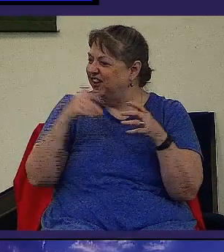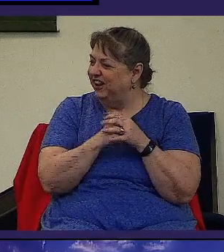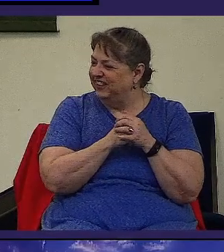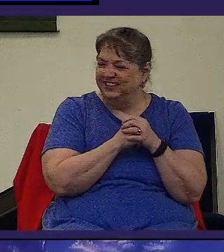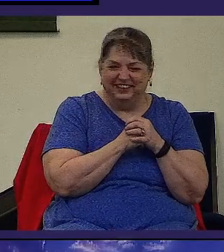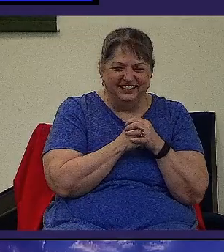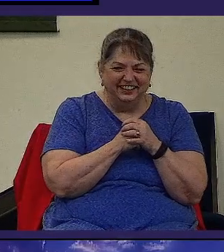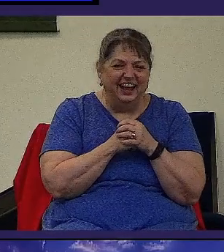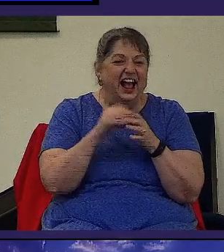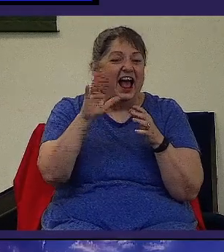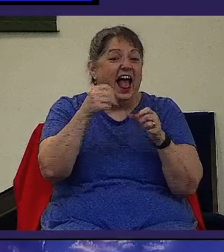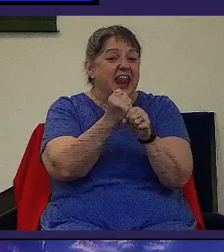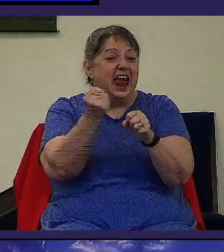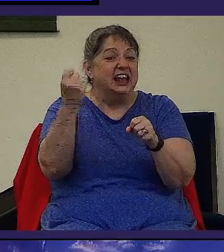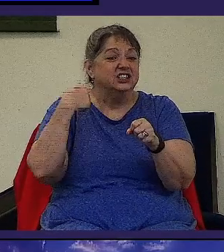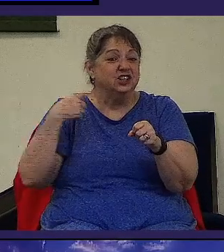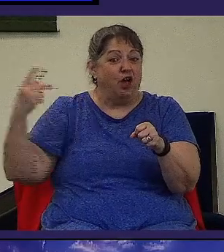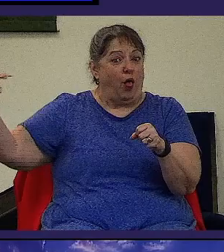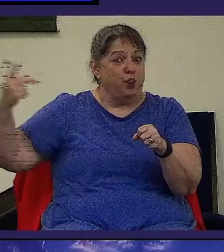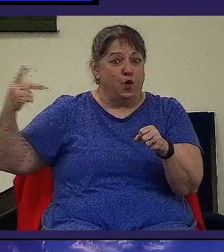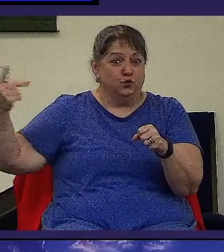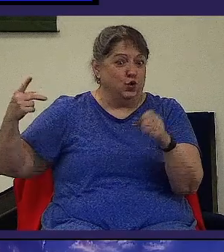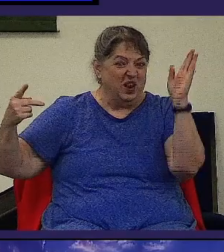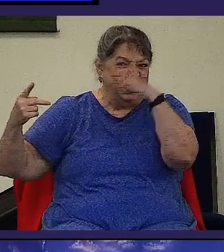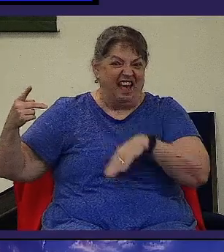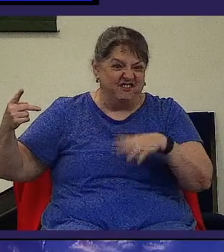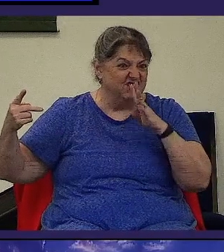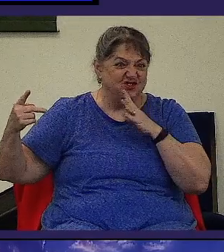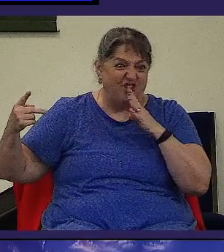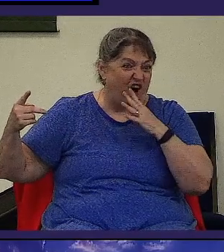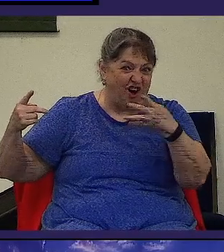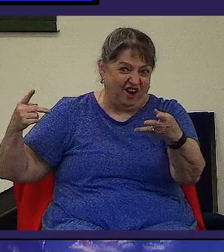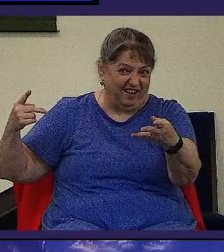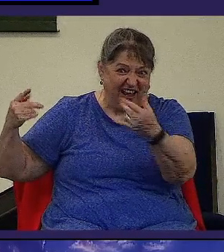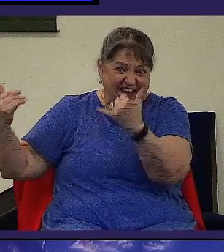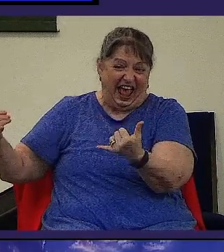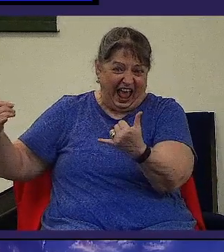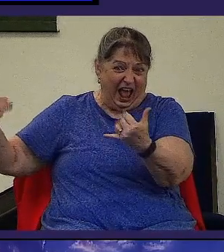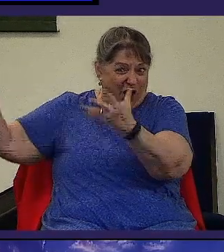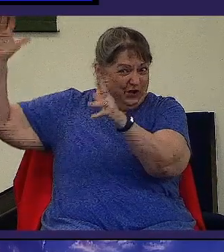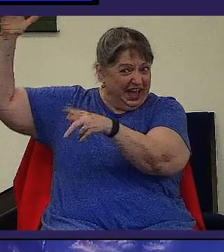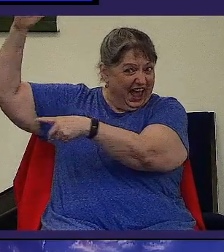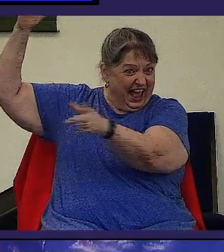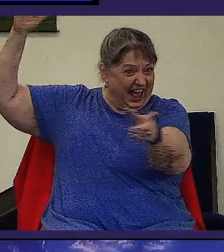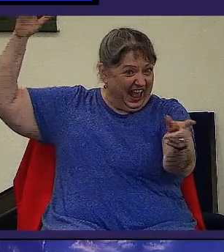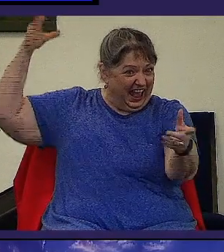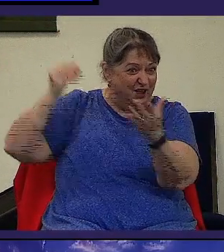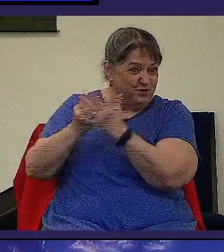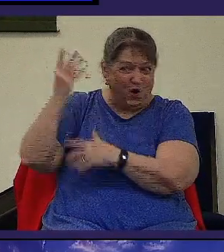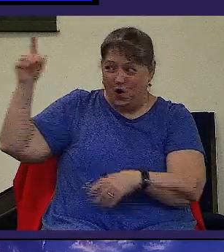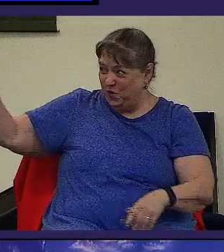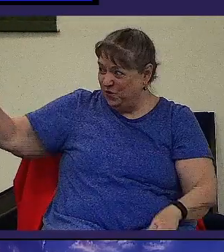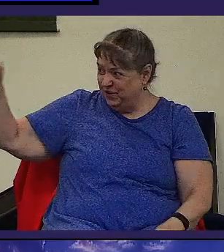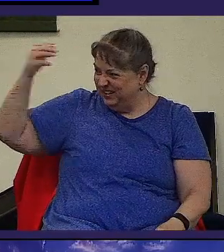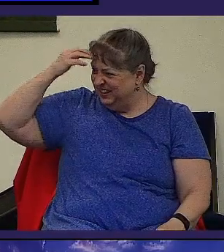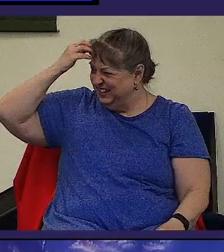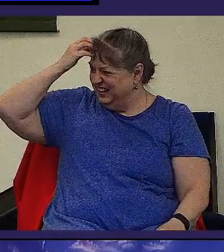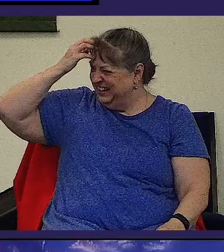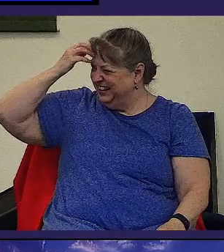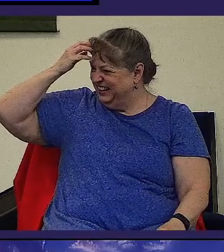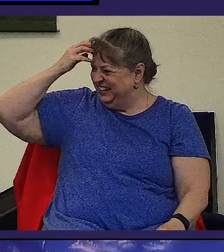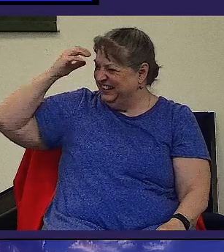last year these two wouldn't even come up front okay and here they are so thank you